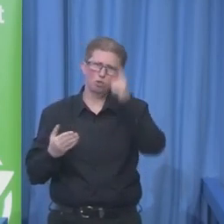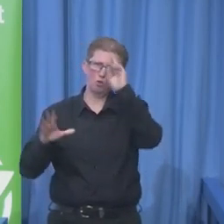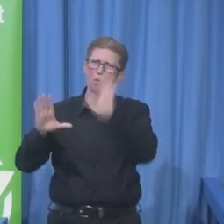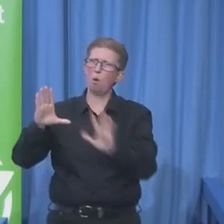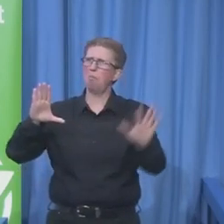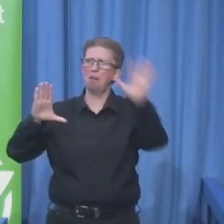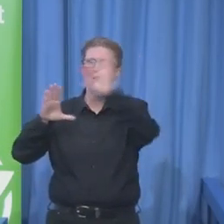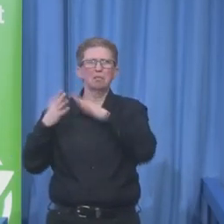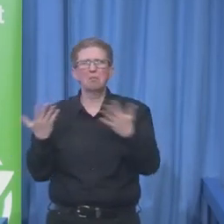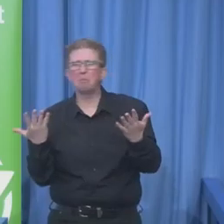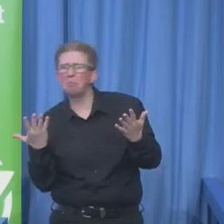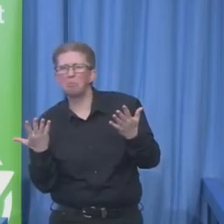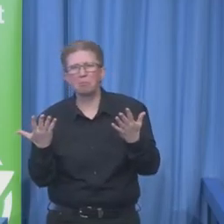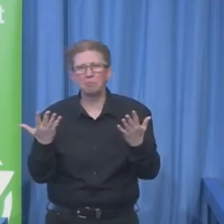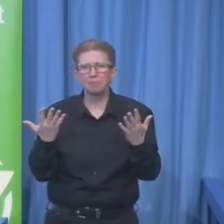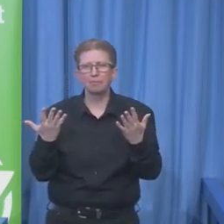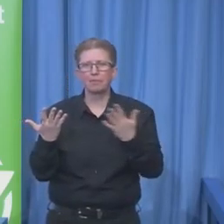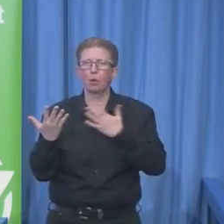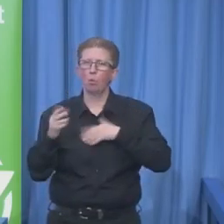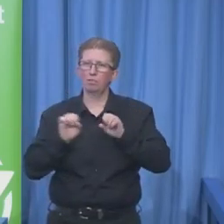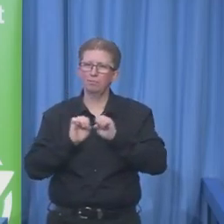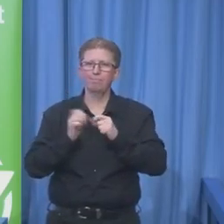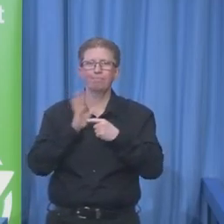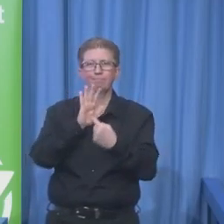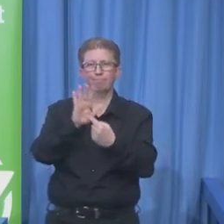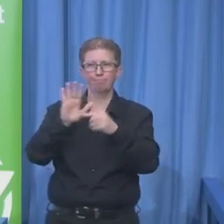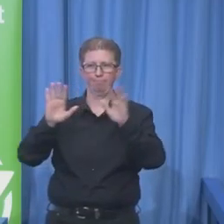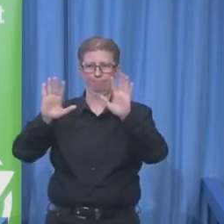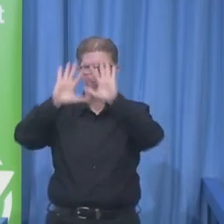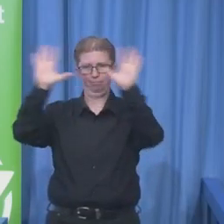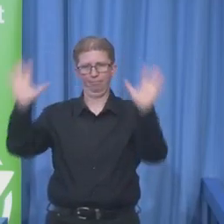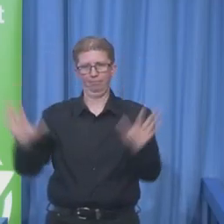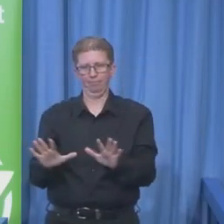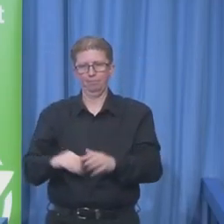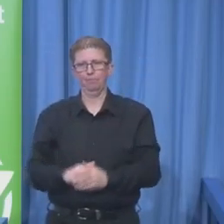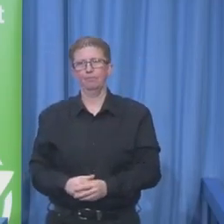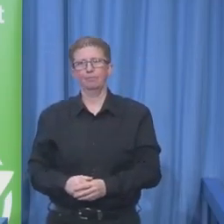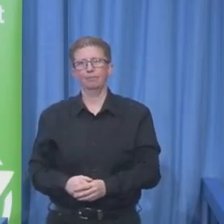group is from Vermont. Please start. Thank you.